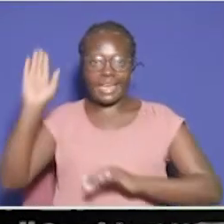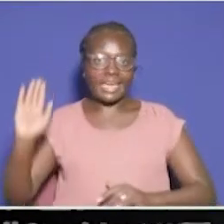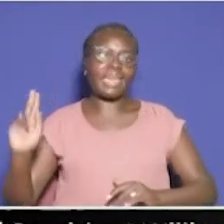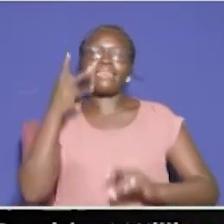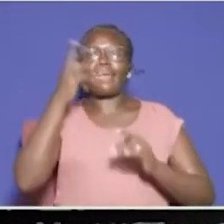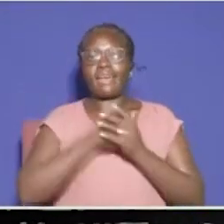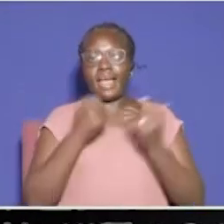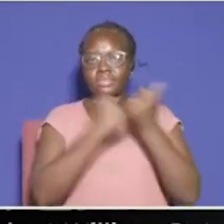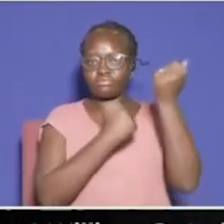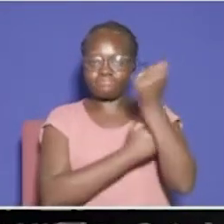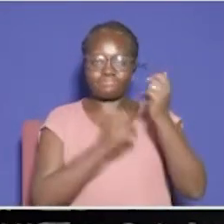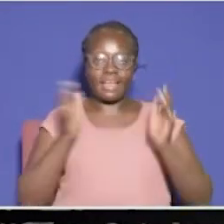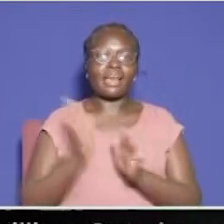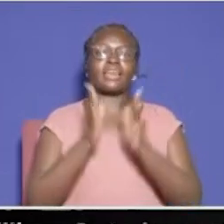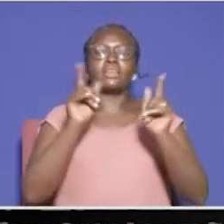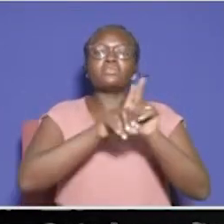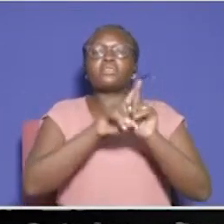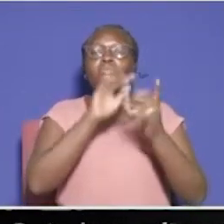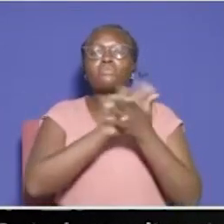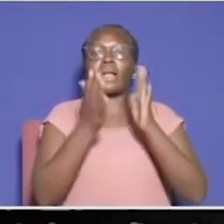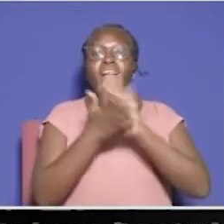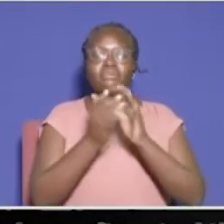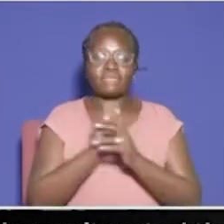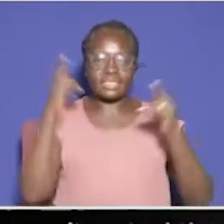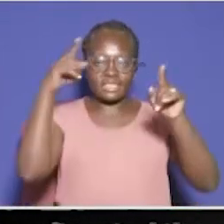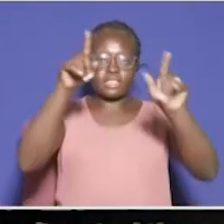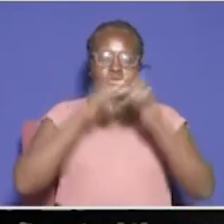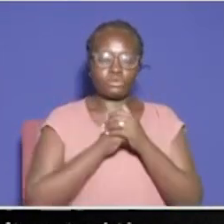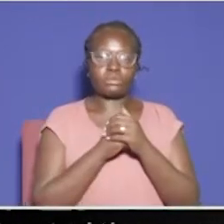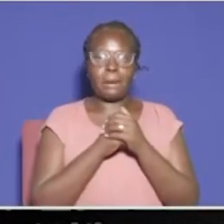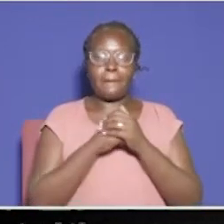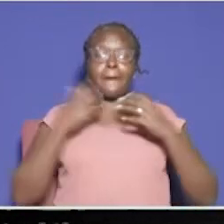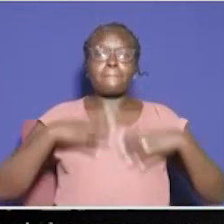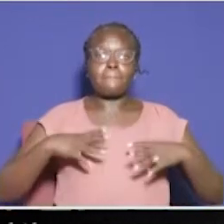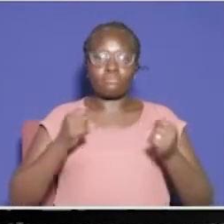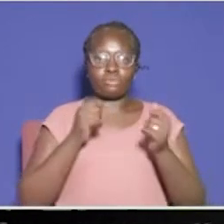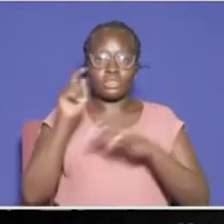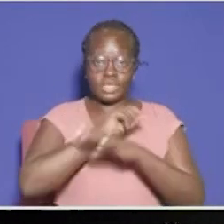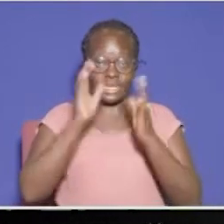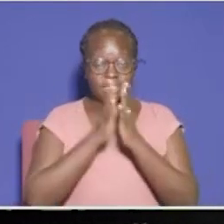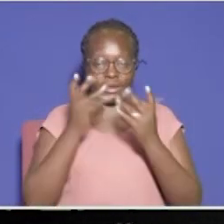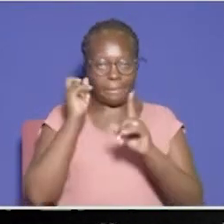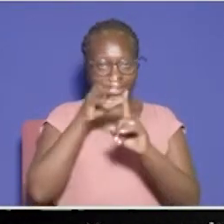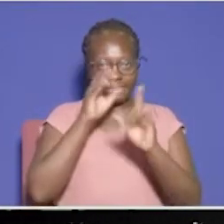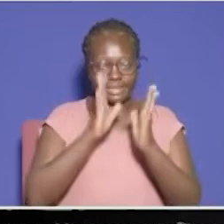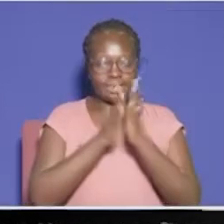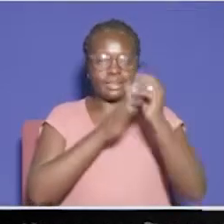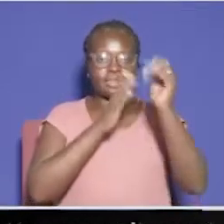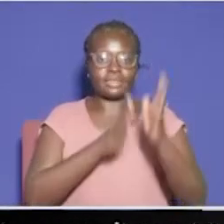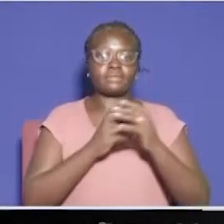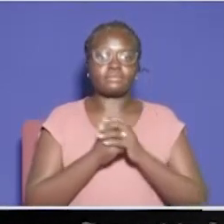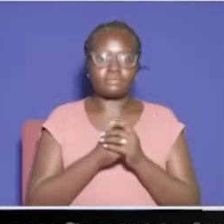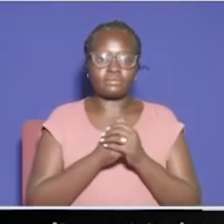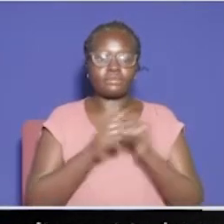rejuvenated and encouraged to become successful agripreneurs, trainers, mentors, and leaders. At the embassy, we